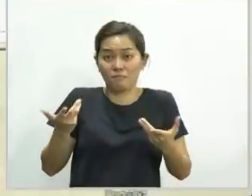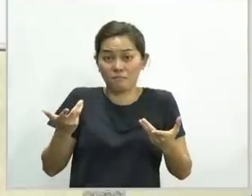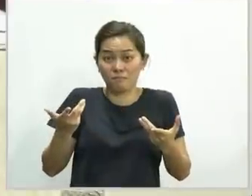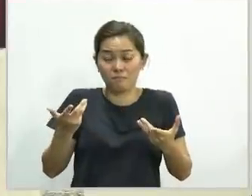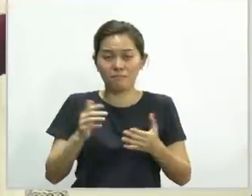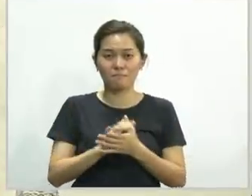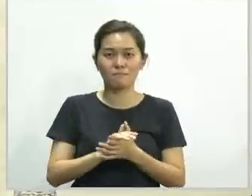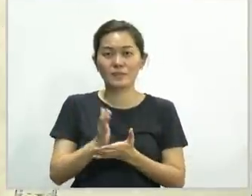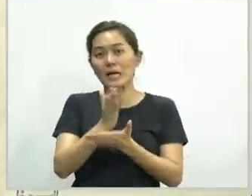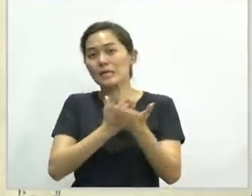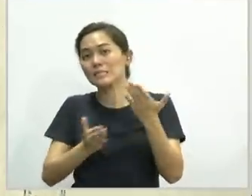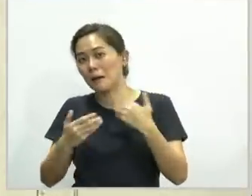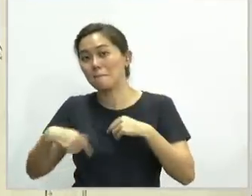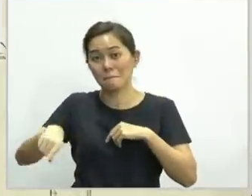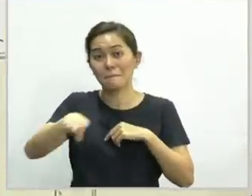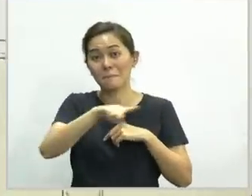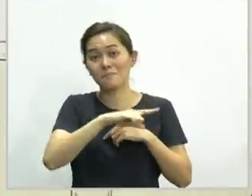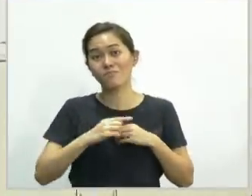Some of us